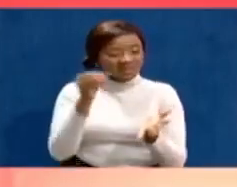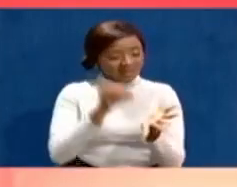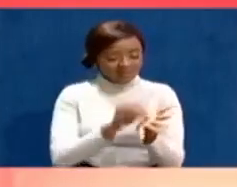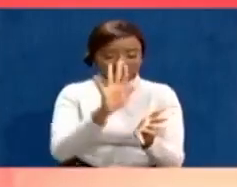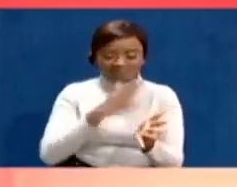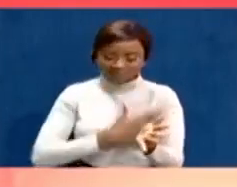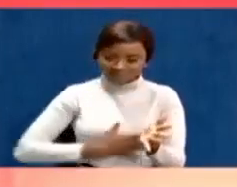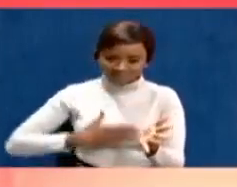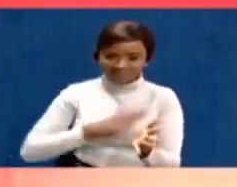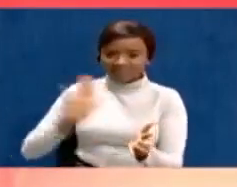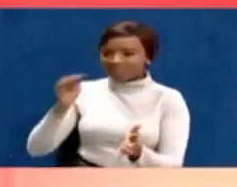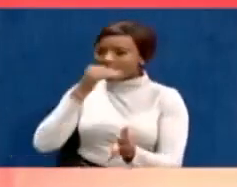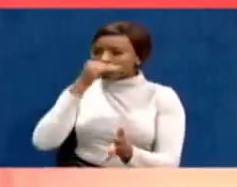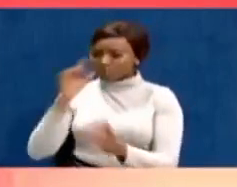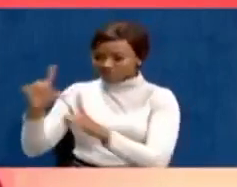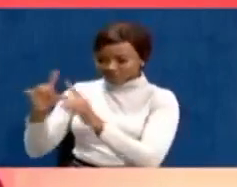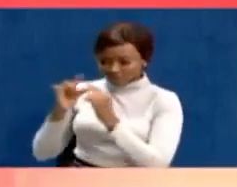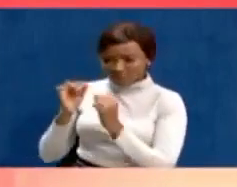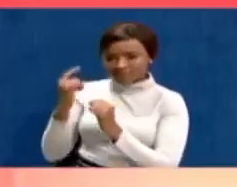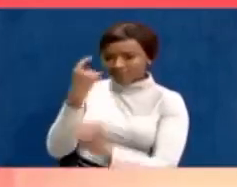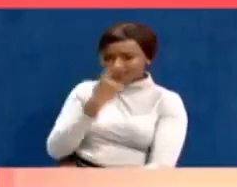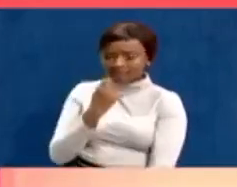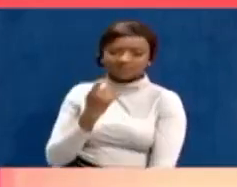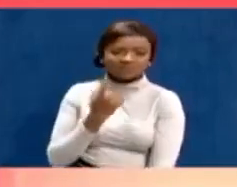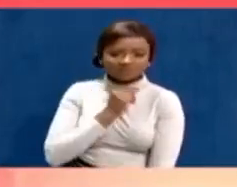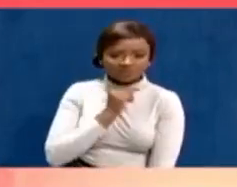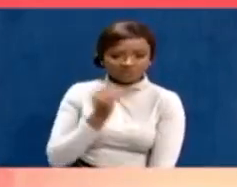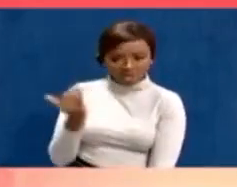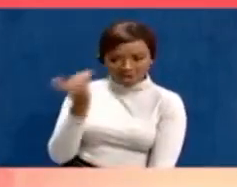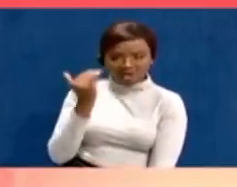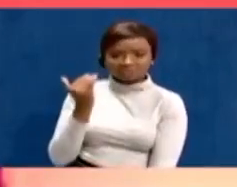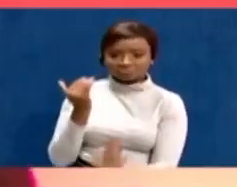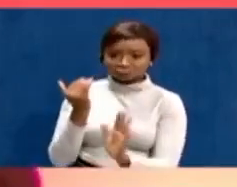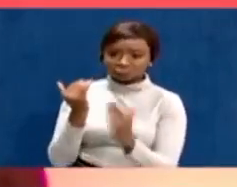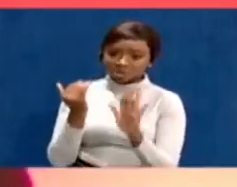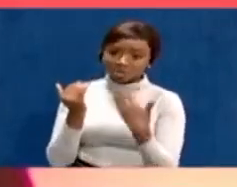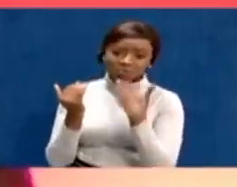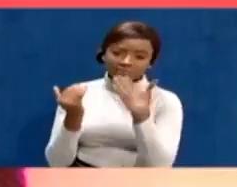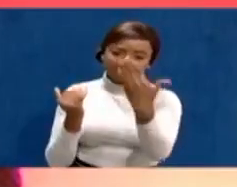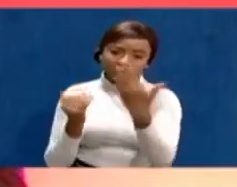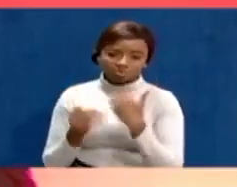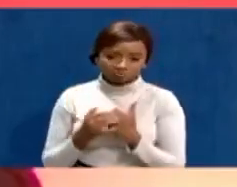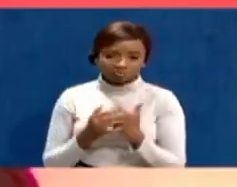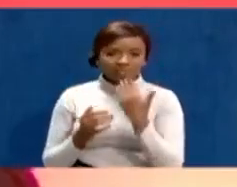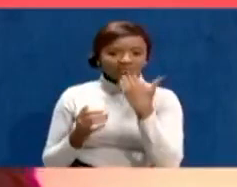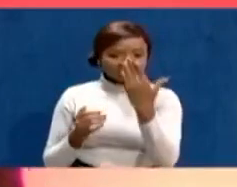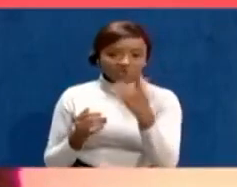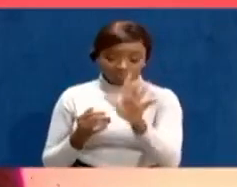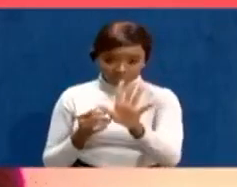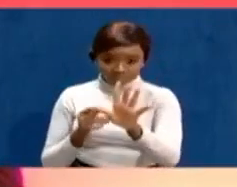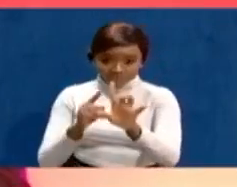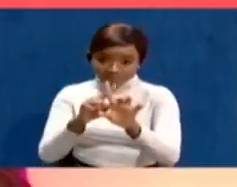Once again, going back to the Honorable Musalia Mudavadi, he posed a question. We thank Kenyans, but it is